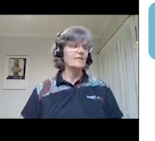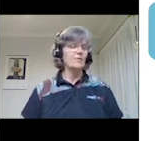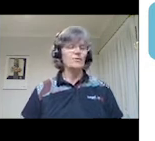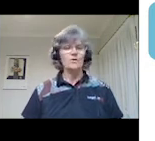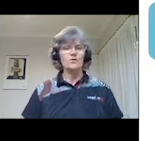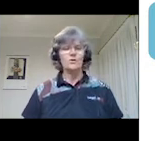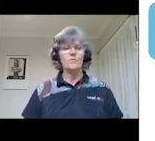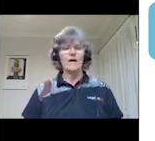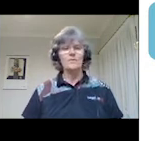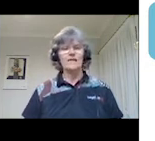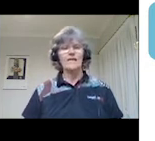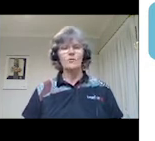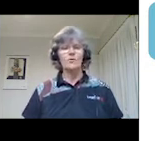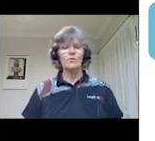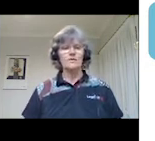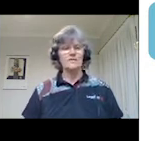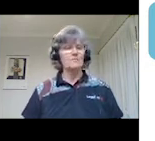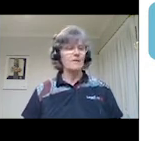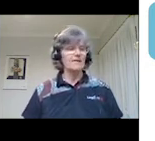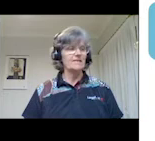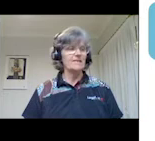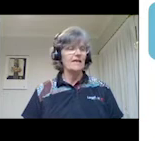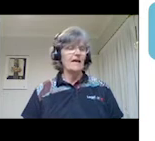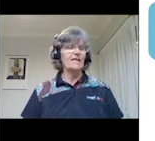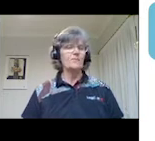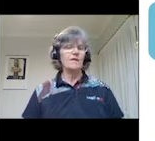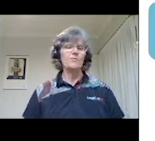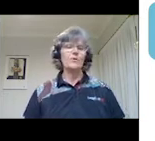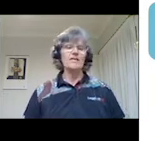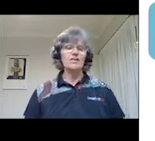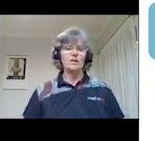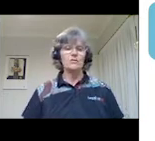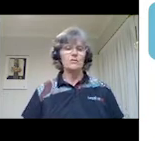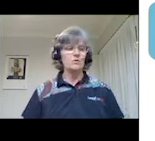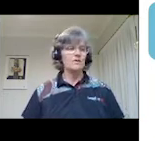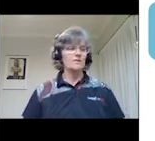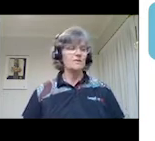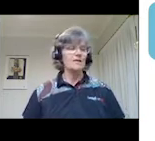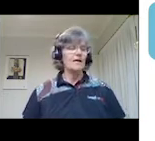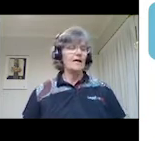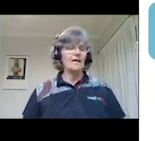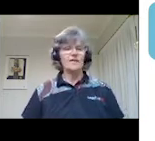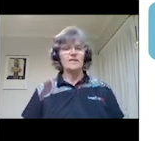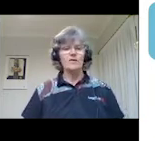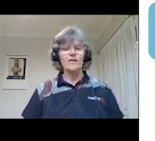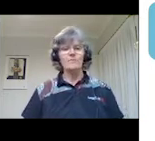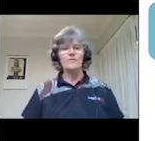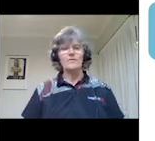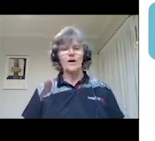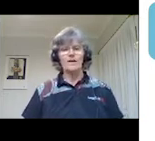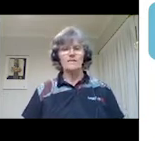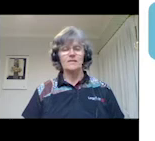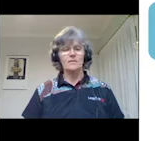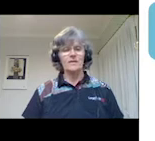has a number of what's called public health orders in place. And if people breach those orders, then there are a number